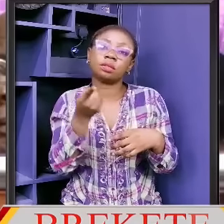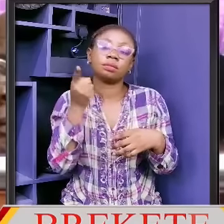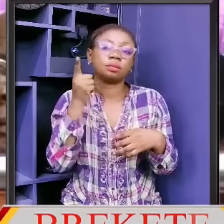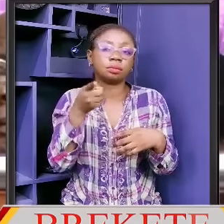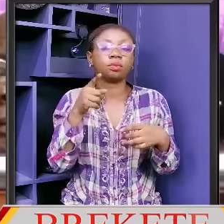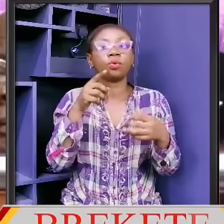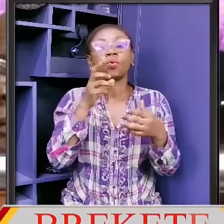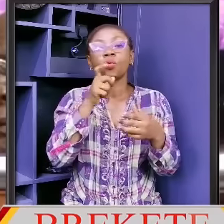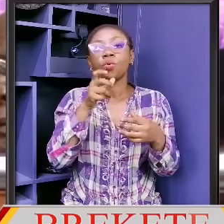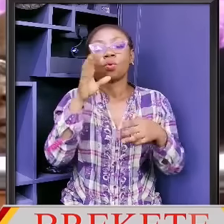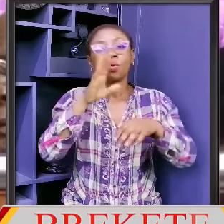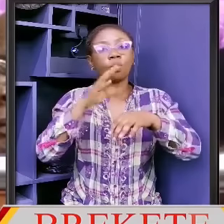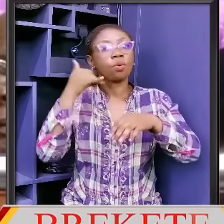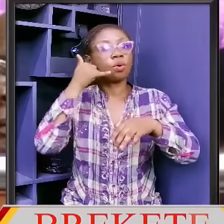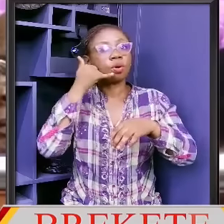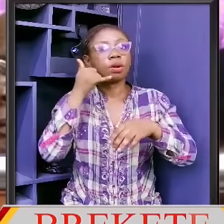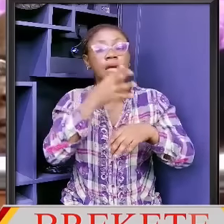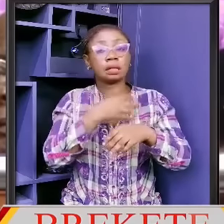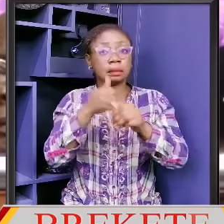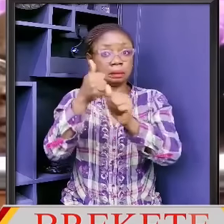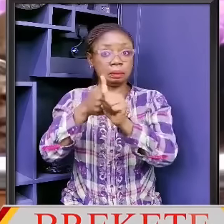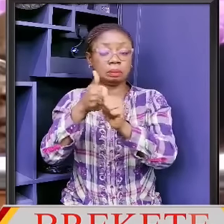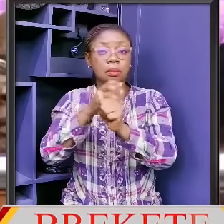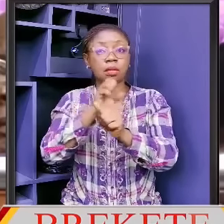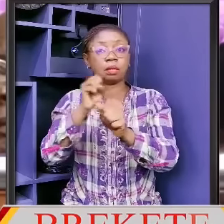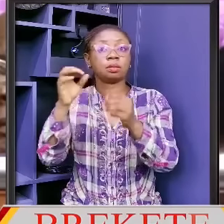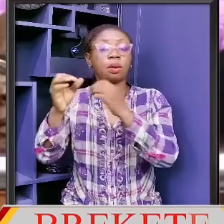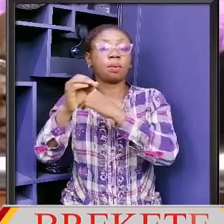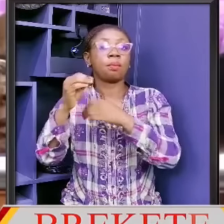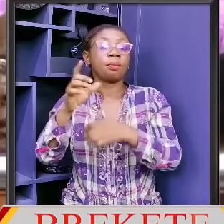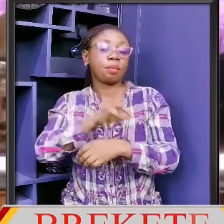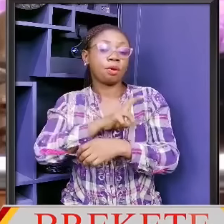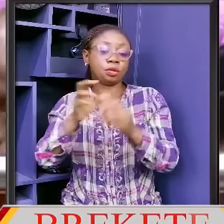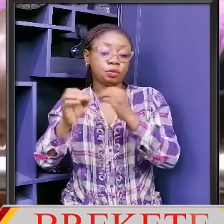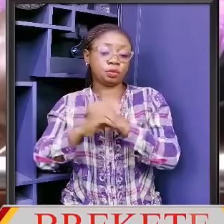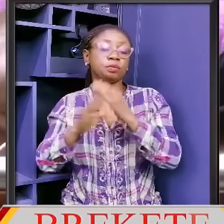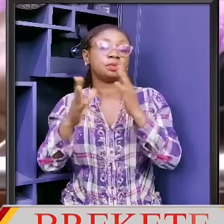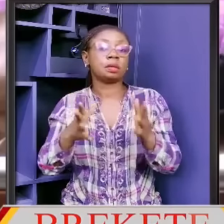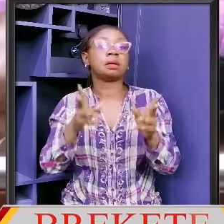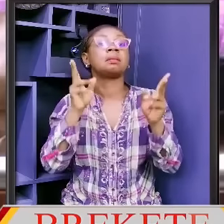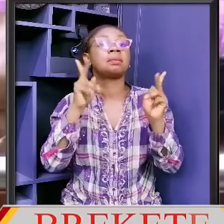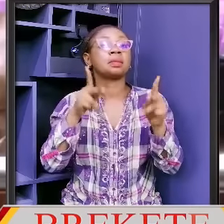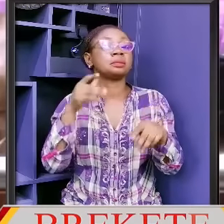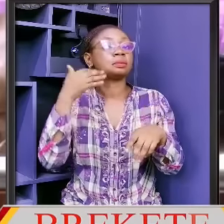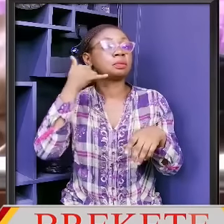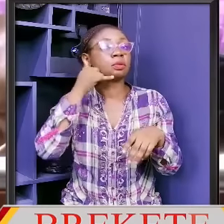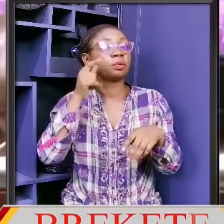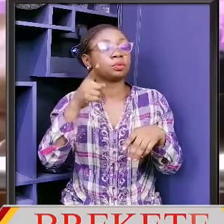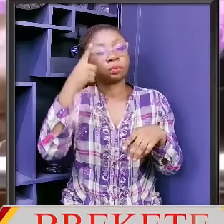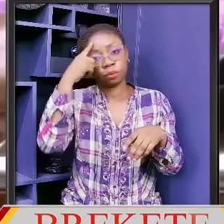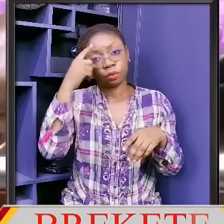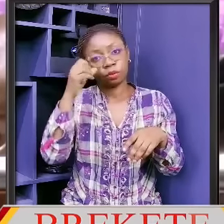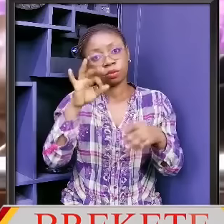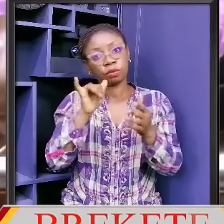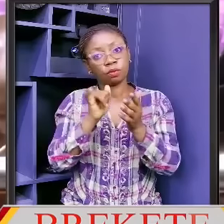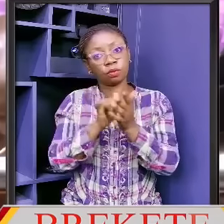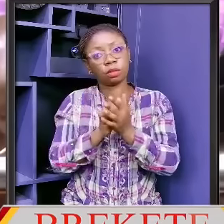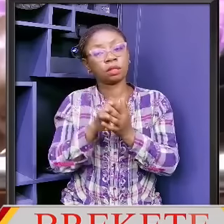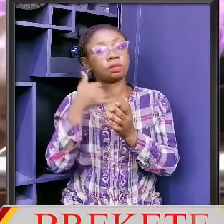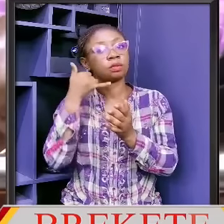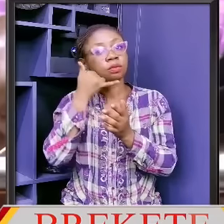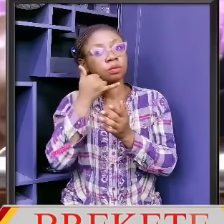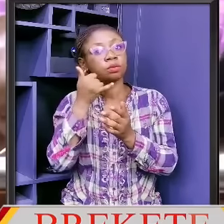And him as a police officer, somebody can't call you. And because of that call, you release the